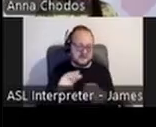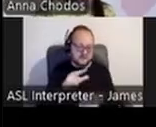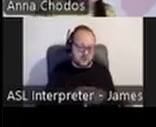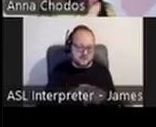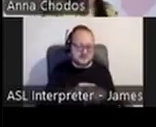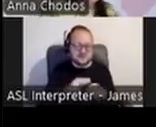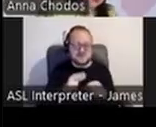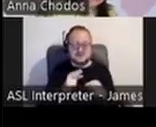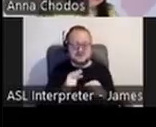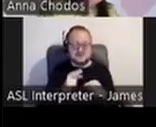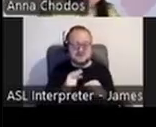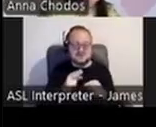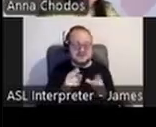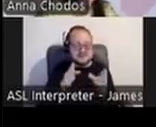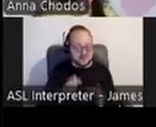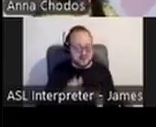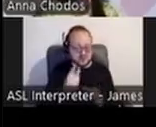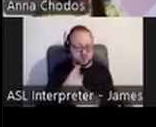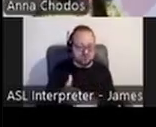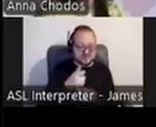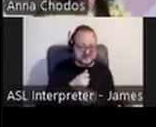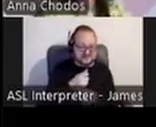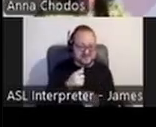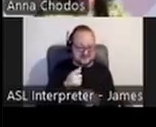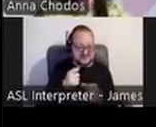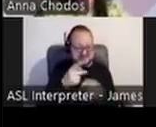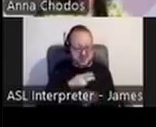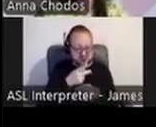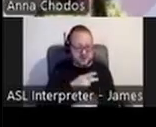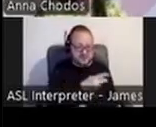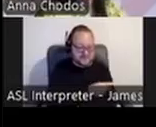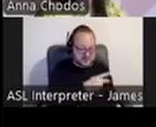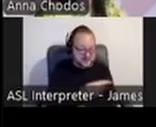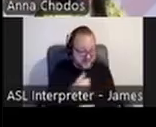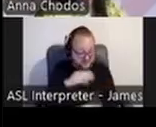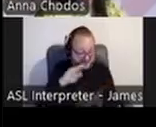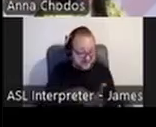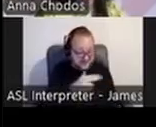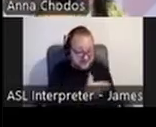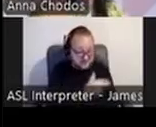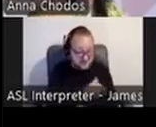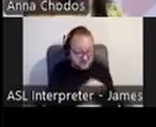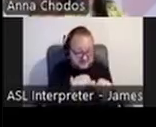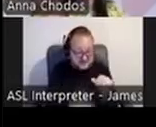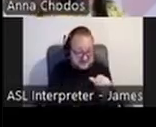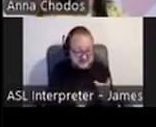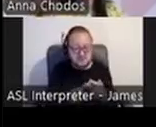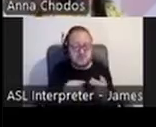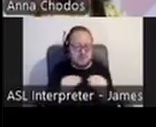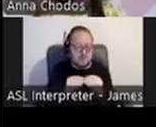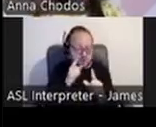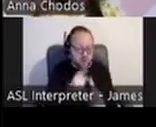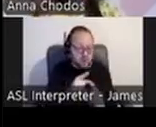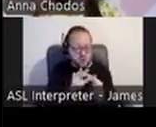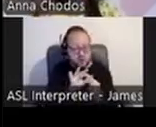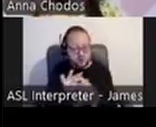care, have fewer hospitalizations, have more goal concordant care, so they're able to get